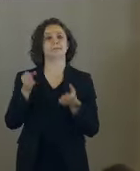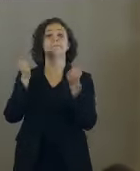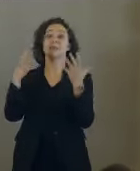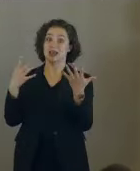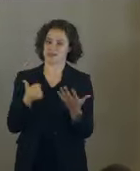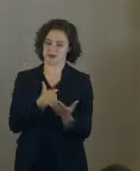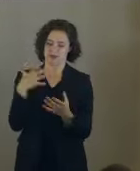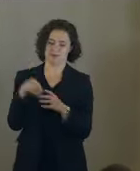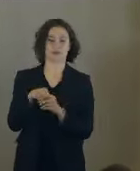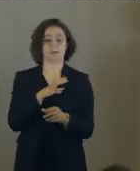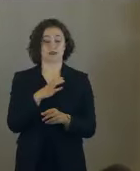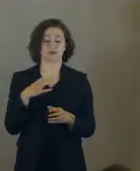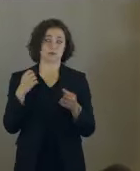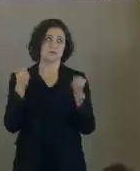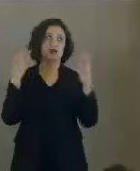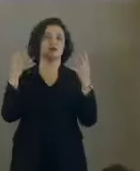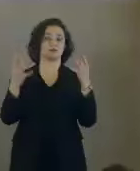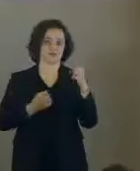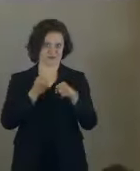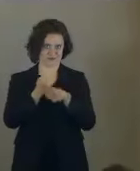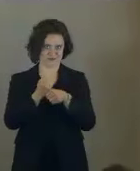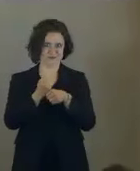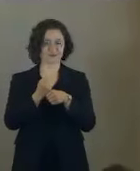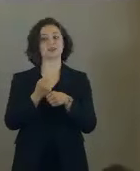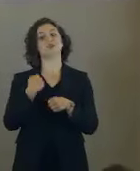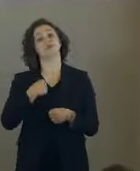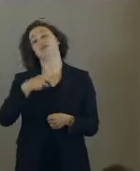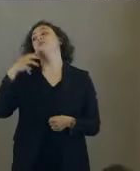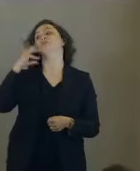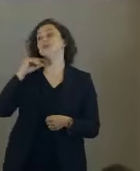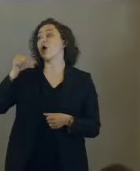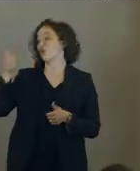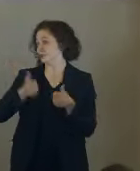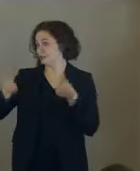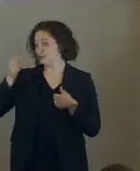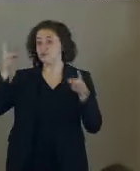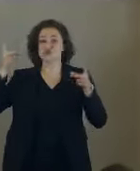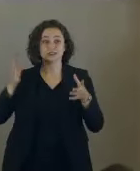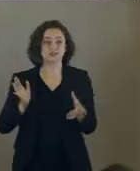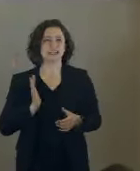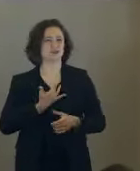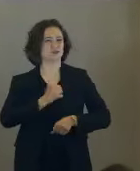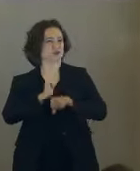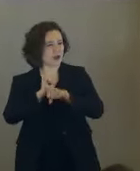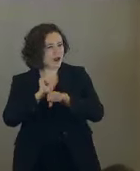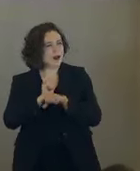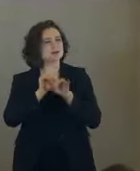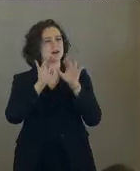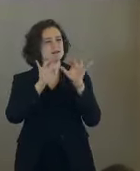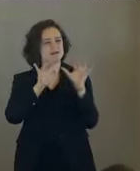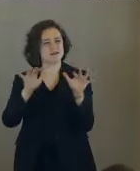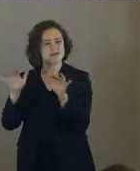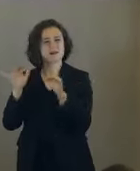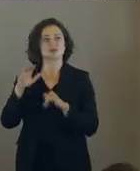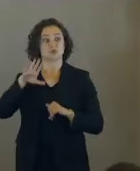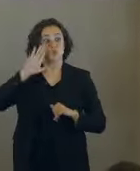have been serving on the commission for a number of years and have gone through other directors. We have our own sort of jobs. And we know